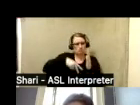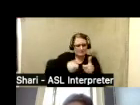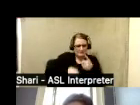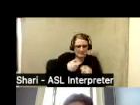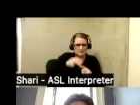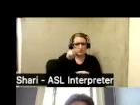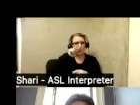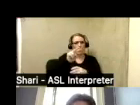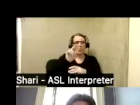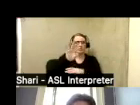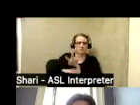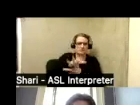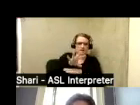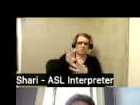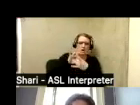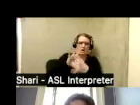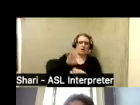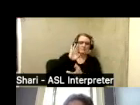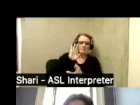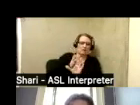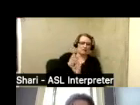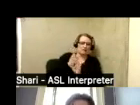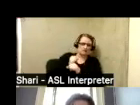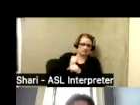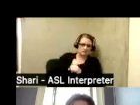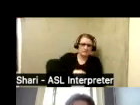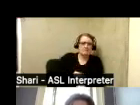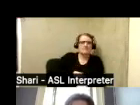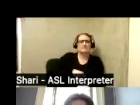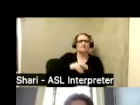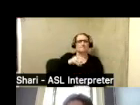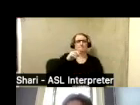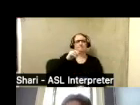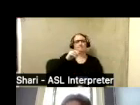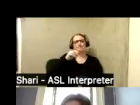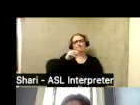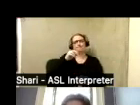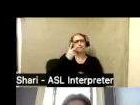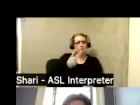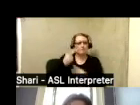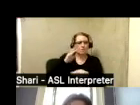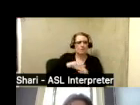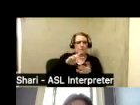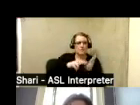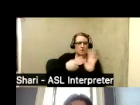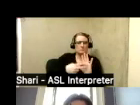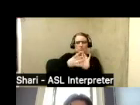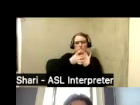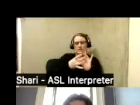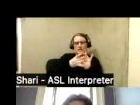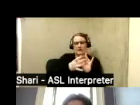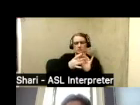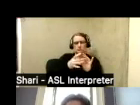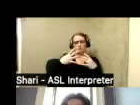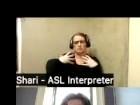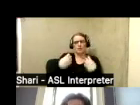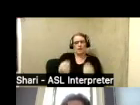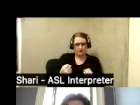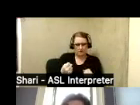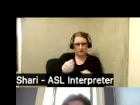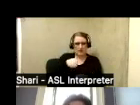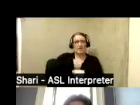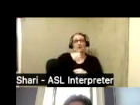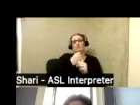to institutional psychotherapy, reflect on the purpose of creativity and its relationship to recovery, and then create